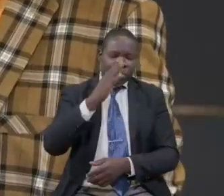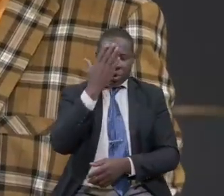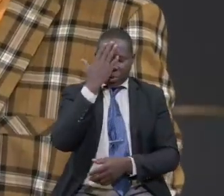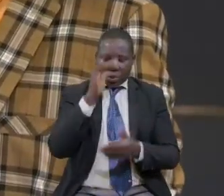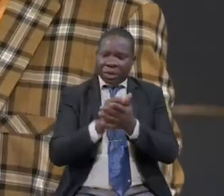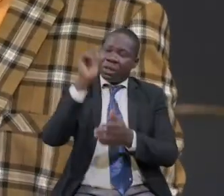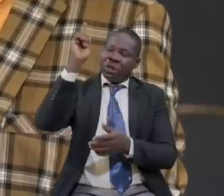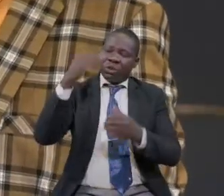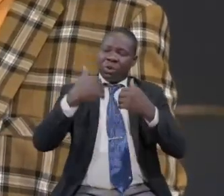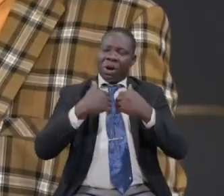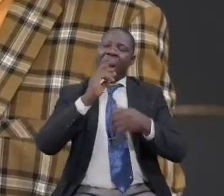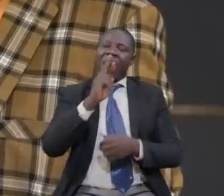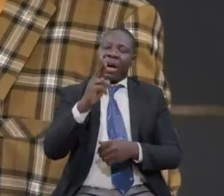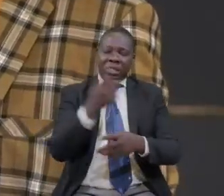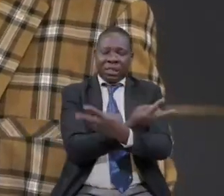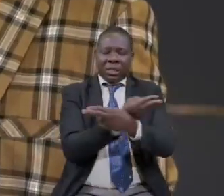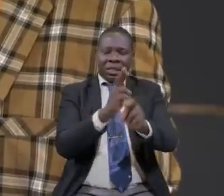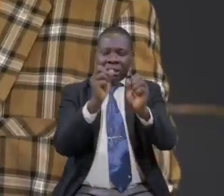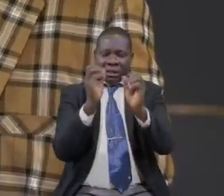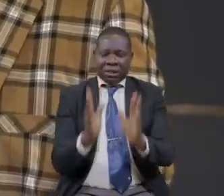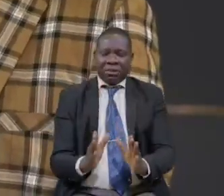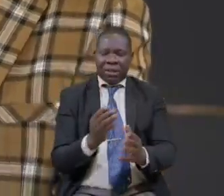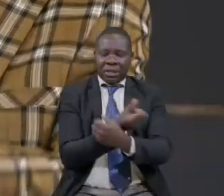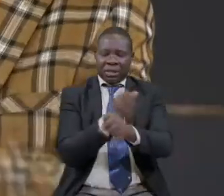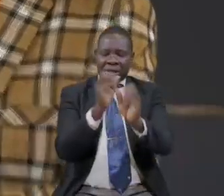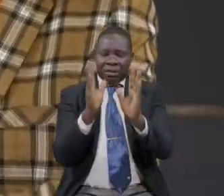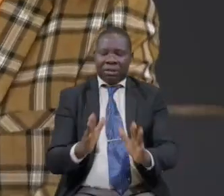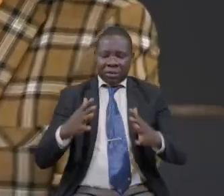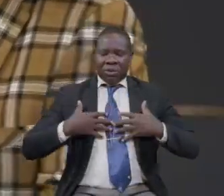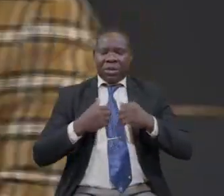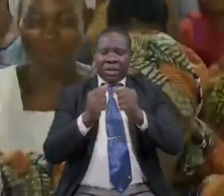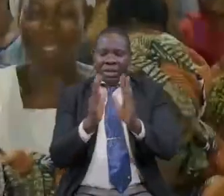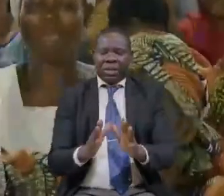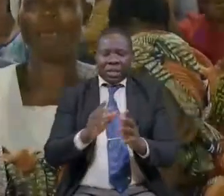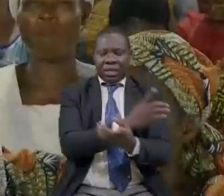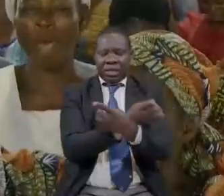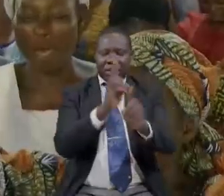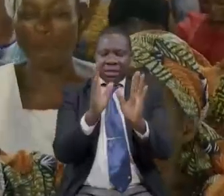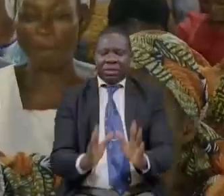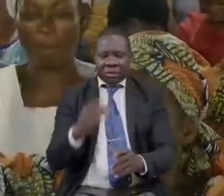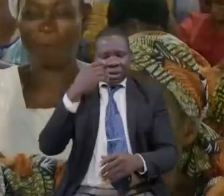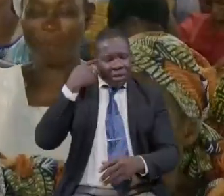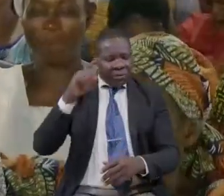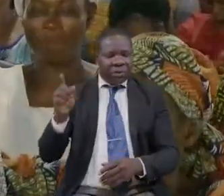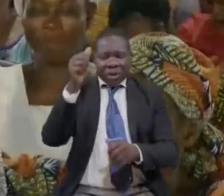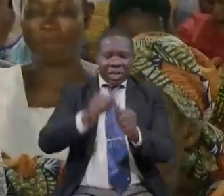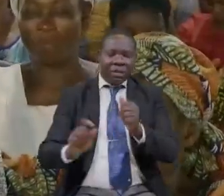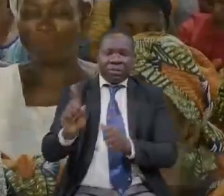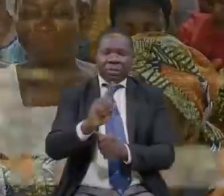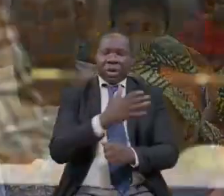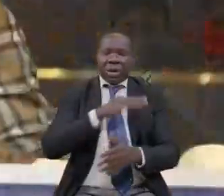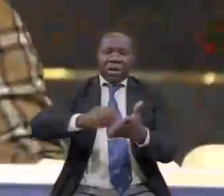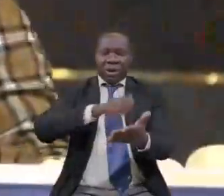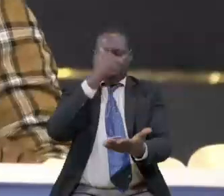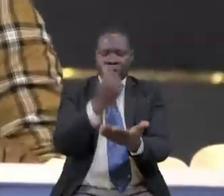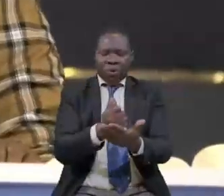Redeemer, Savior, Healer, Deliverer for everyone. And confirm your word in